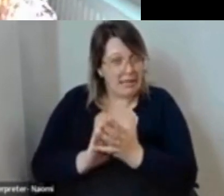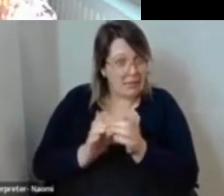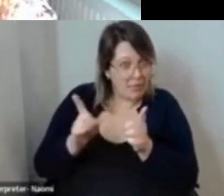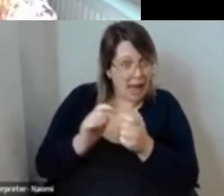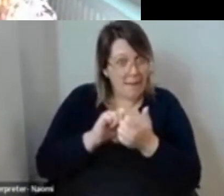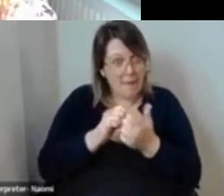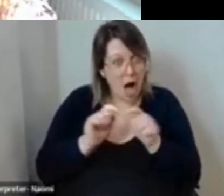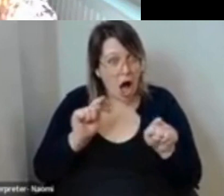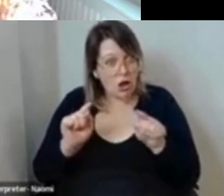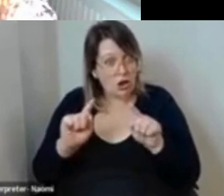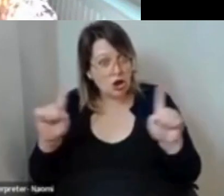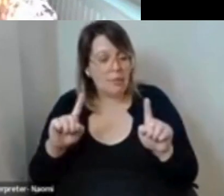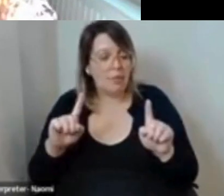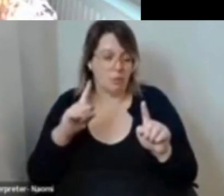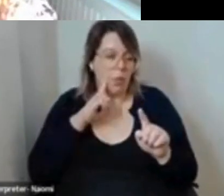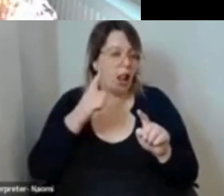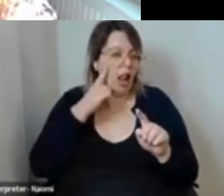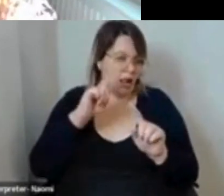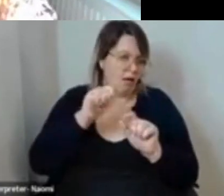look like.